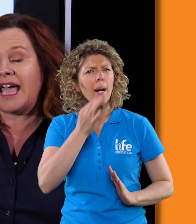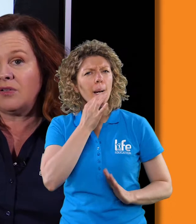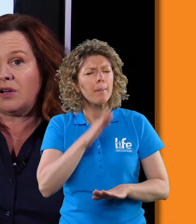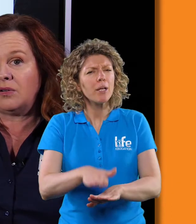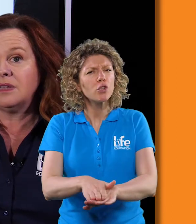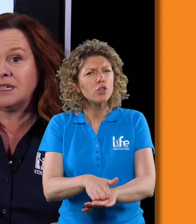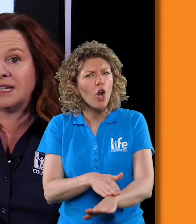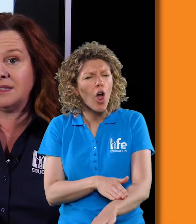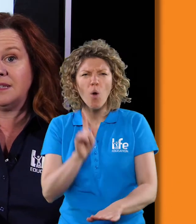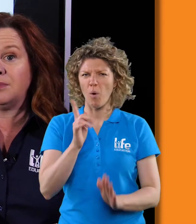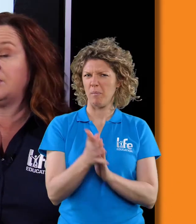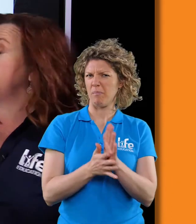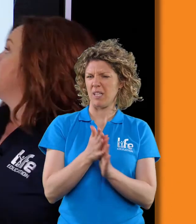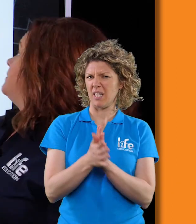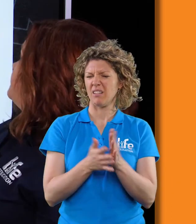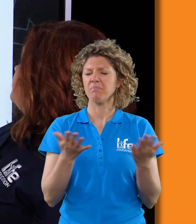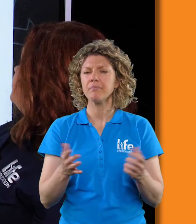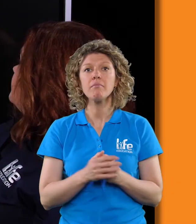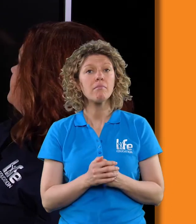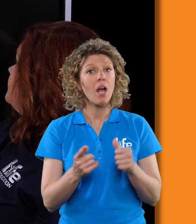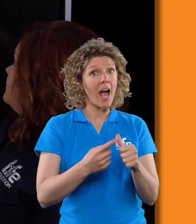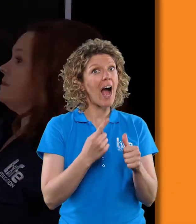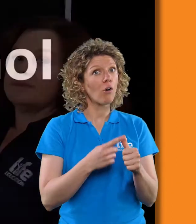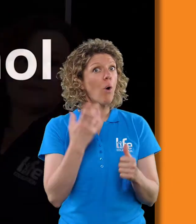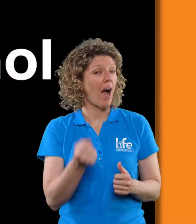like alcohol does this in the body.